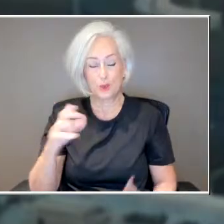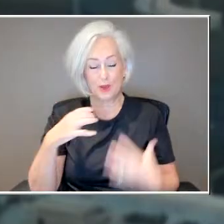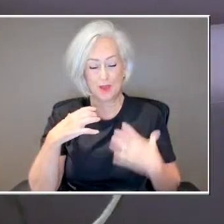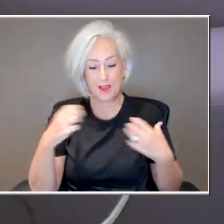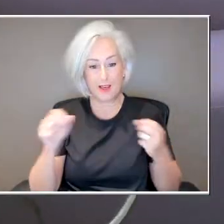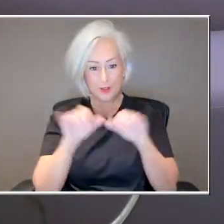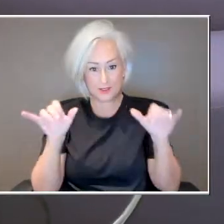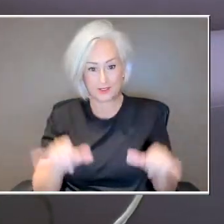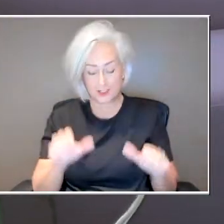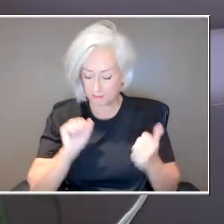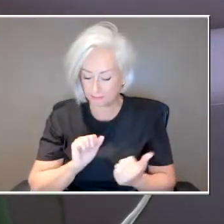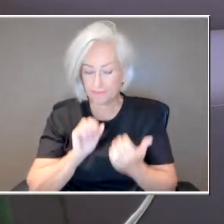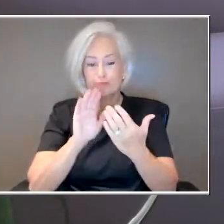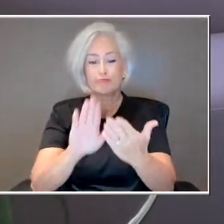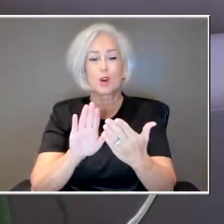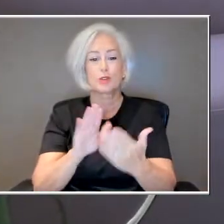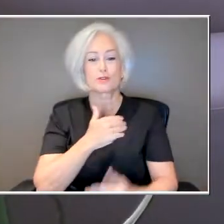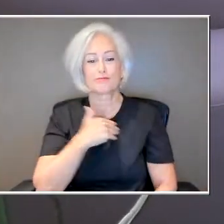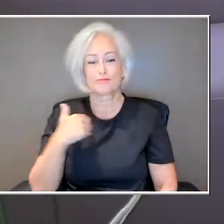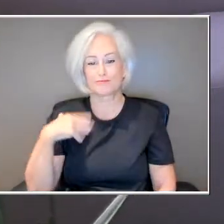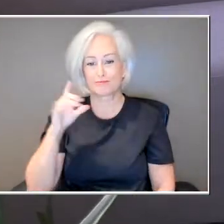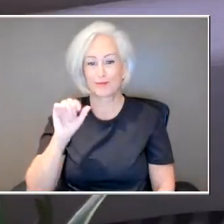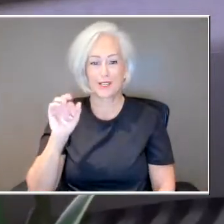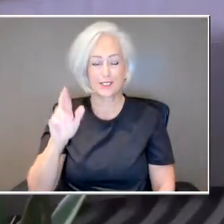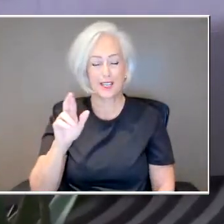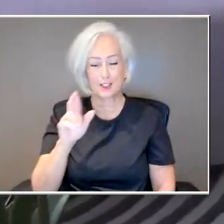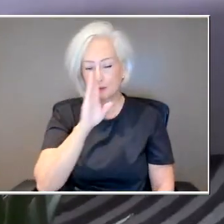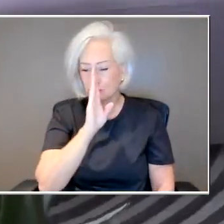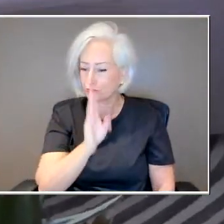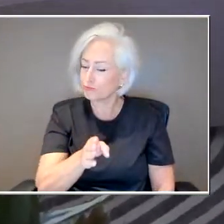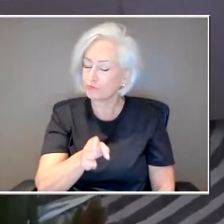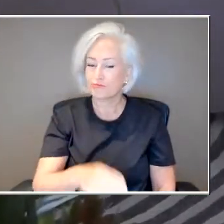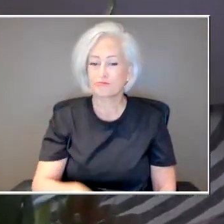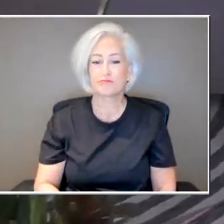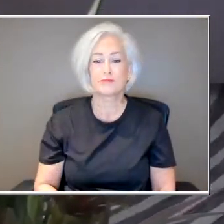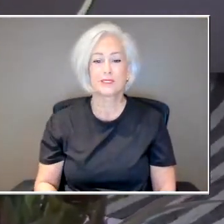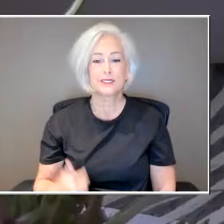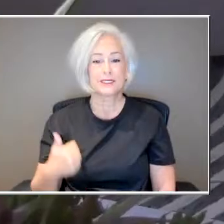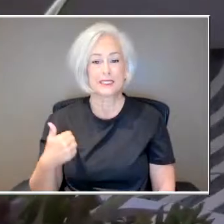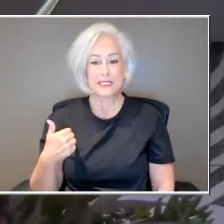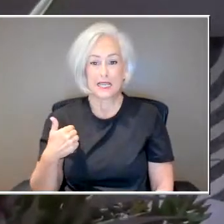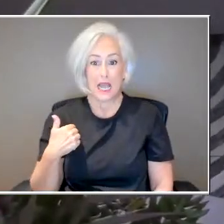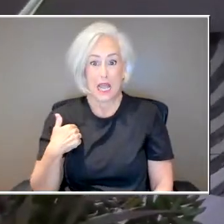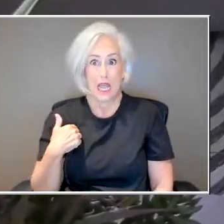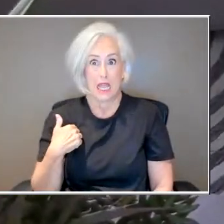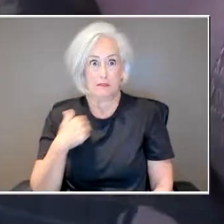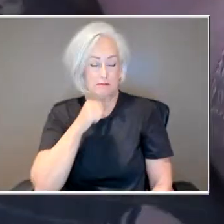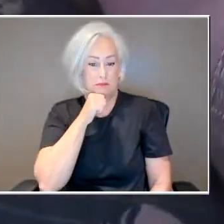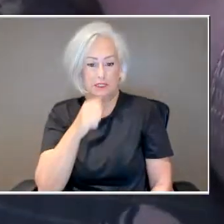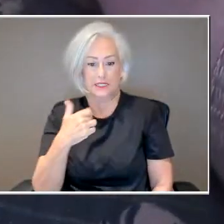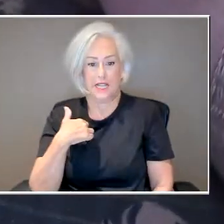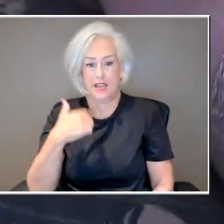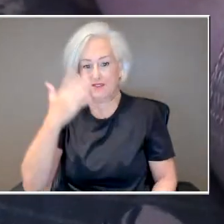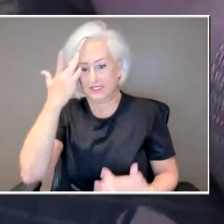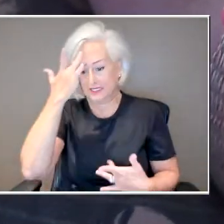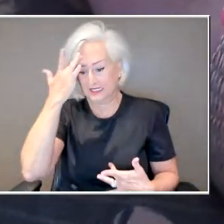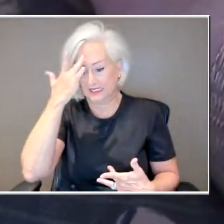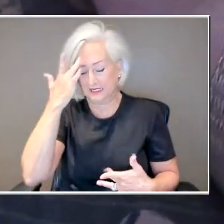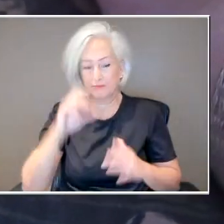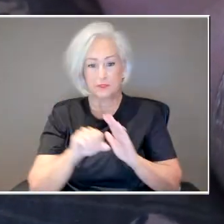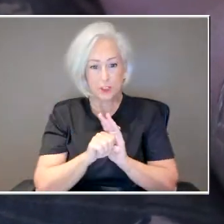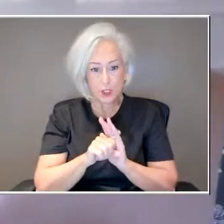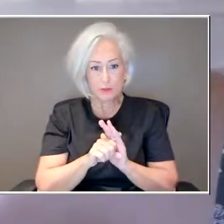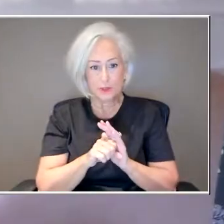on. I had no symptoms that I knew of that led me to believe that I had